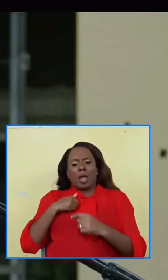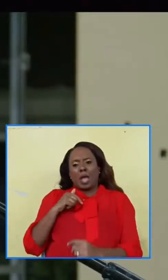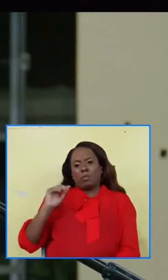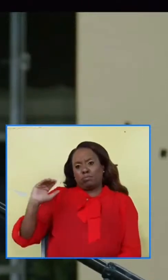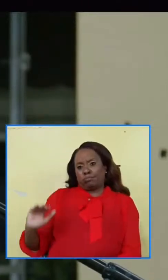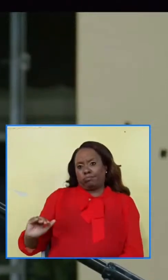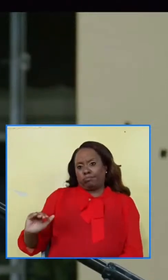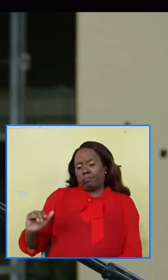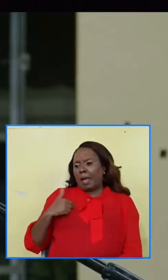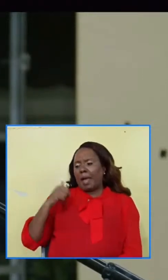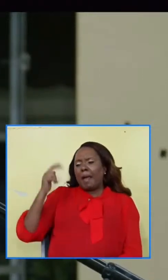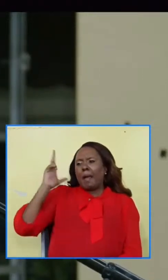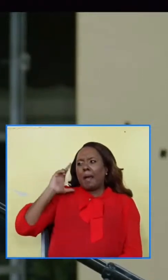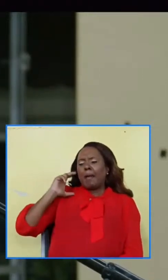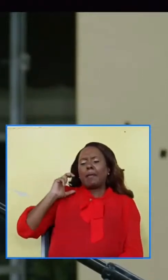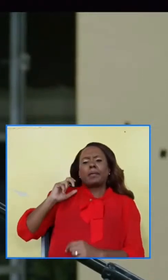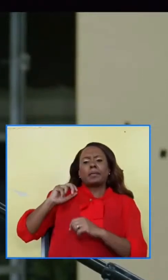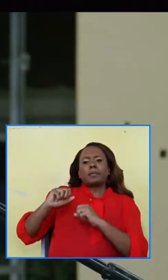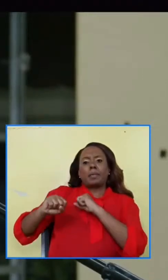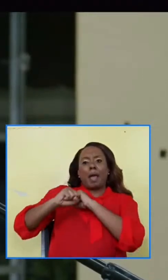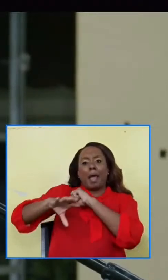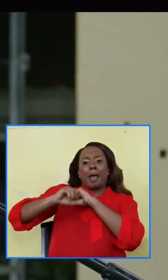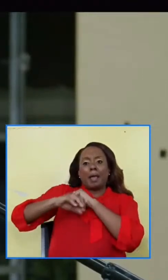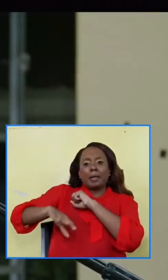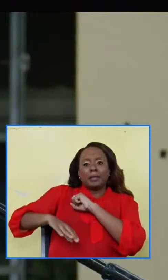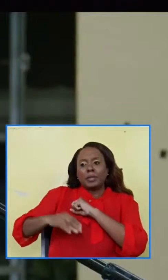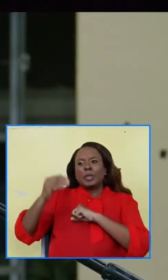younger, but I don't think it was enough to really